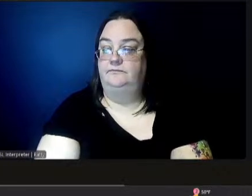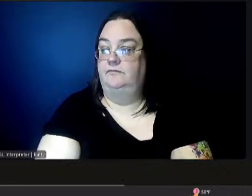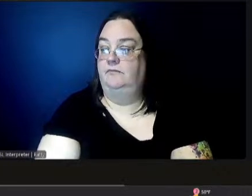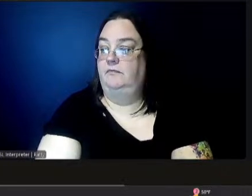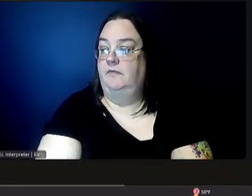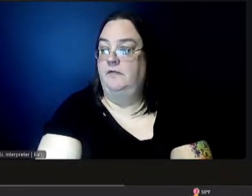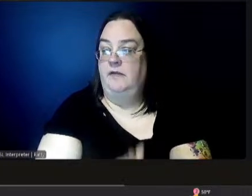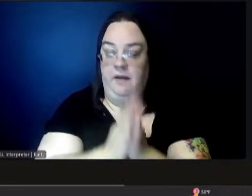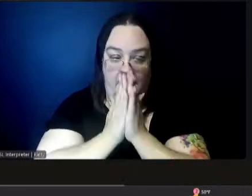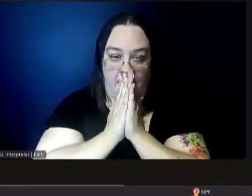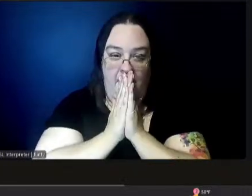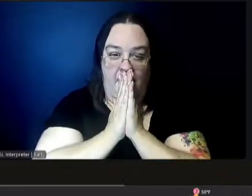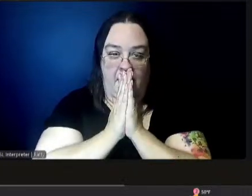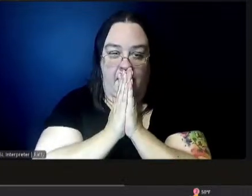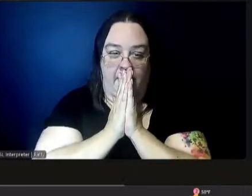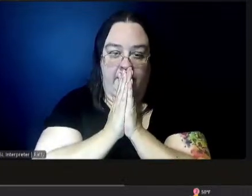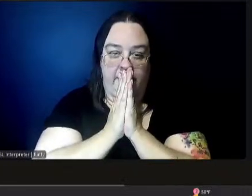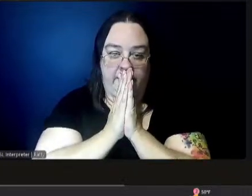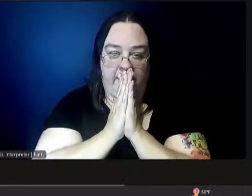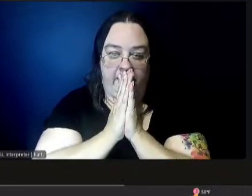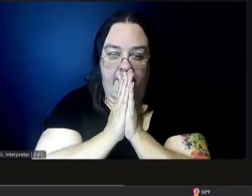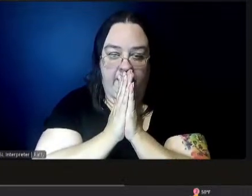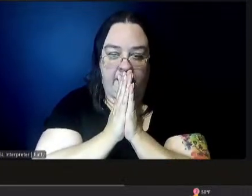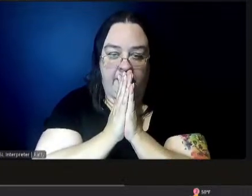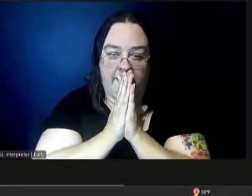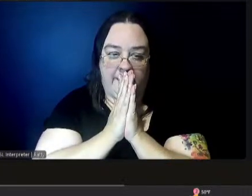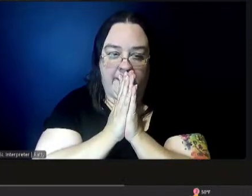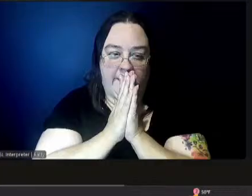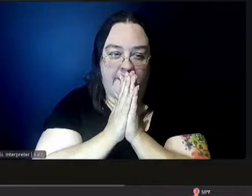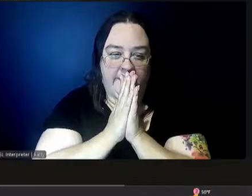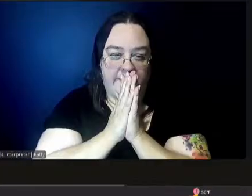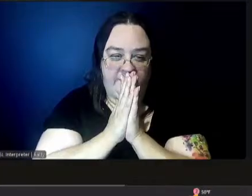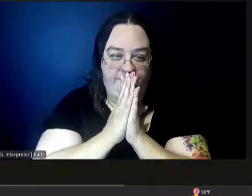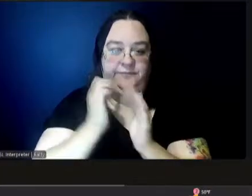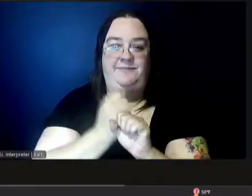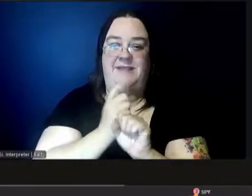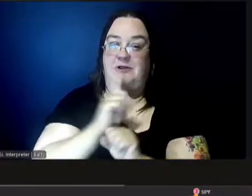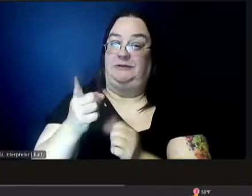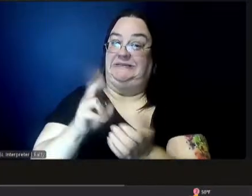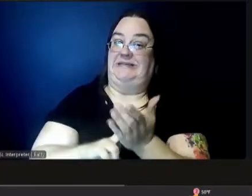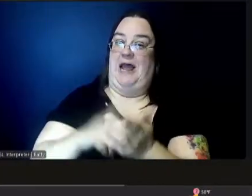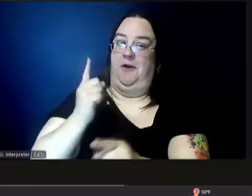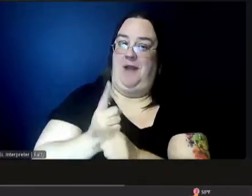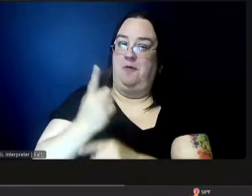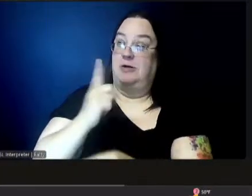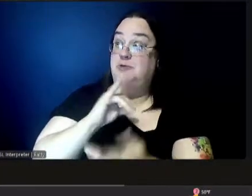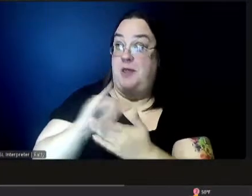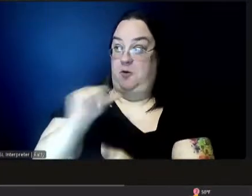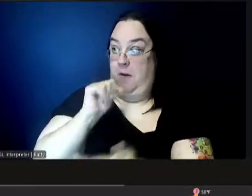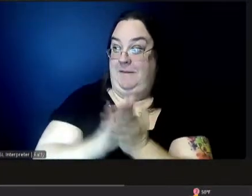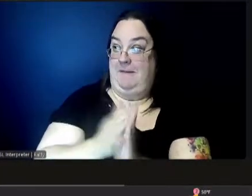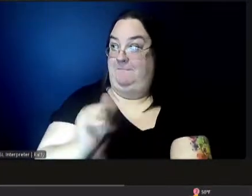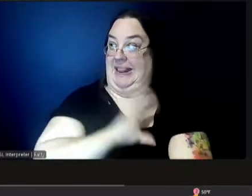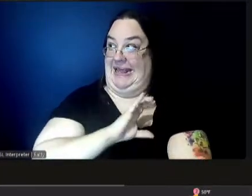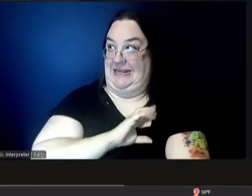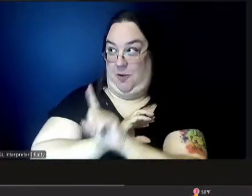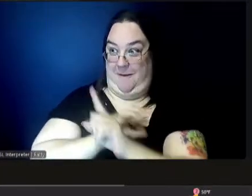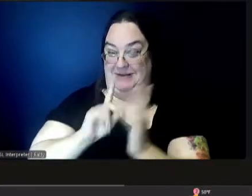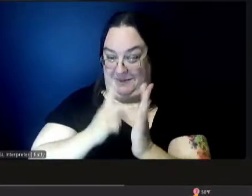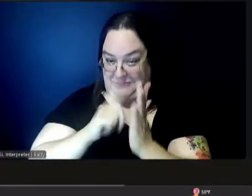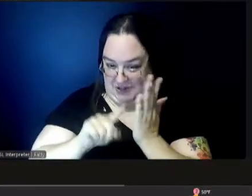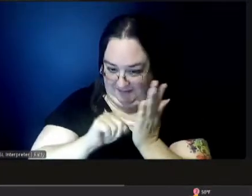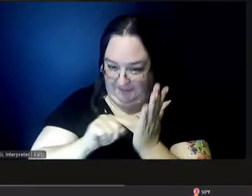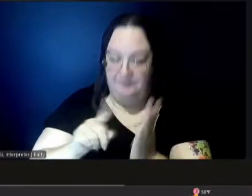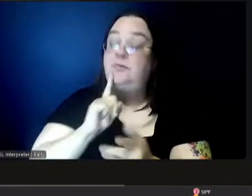in. To make sure you sign the right one so you don't become a police officer. All right. Raise your right hand and repeat after